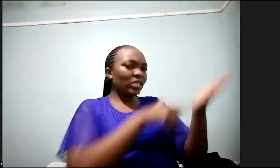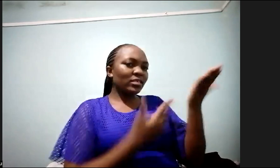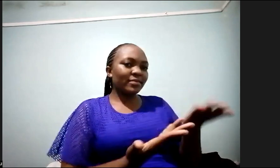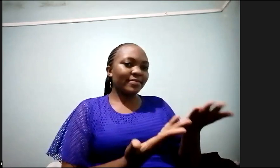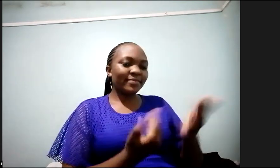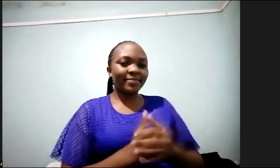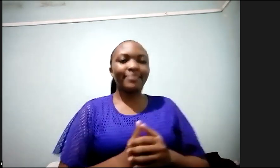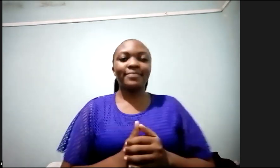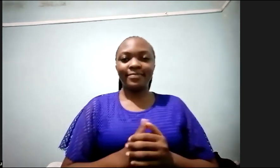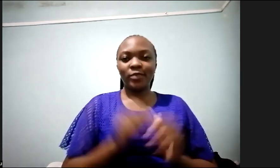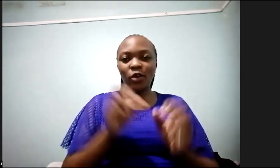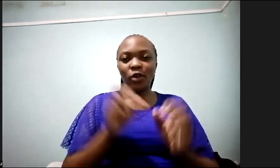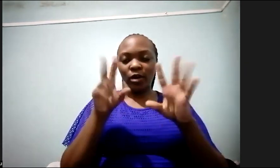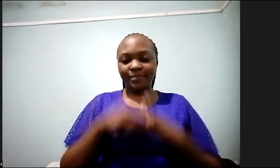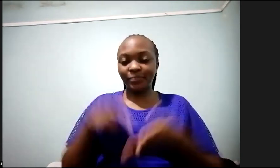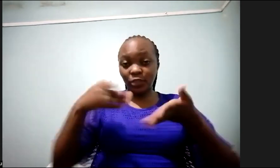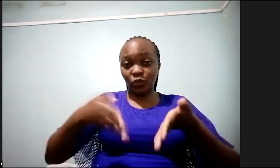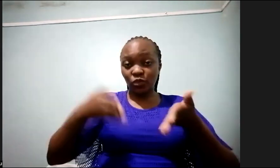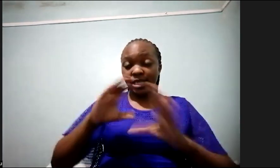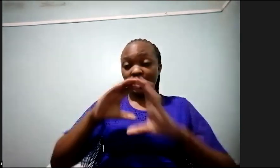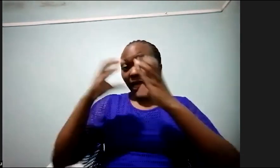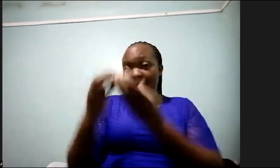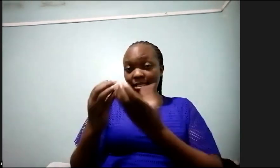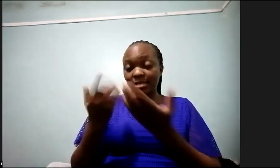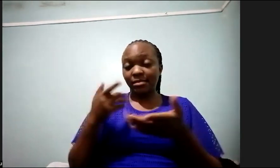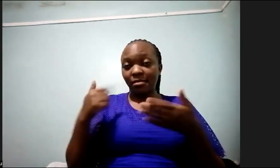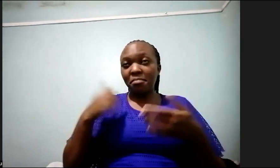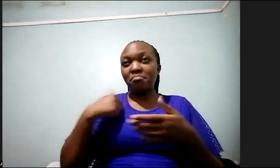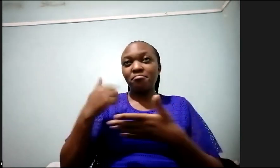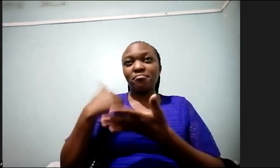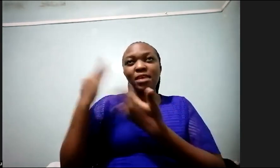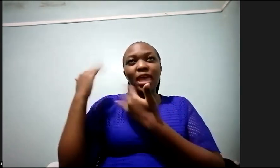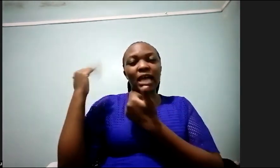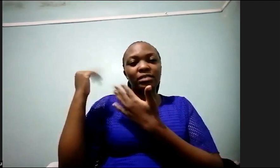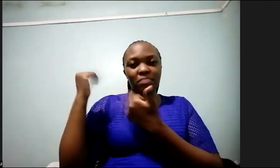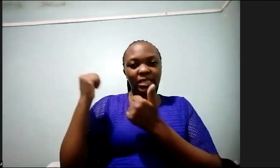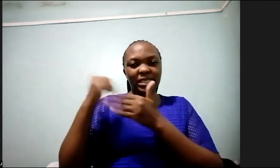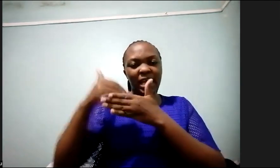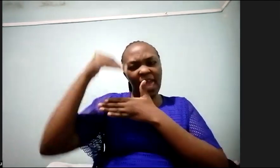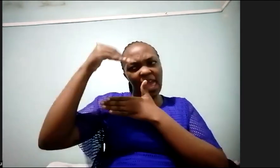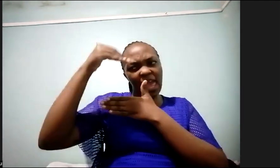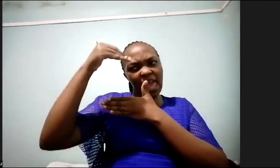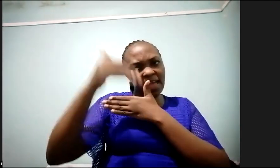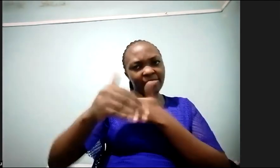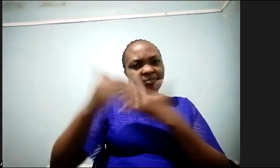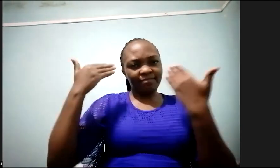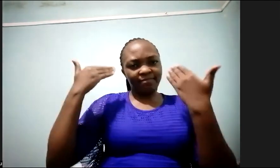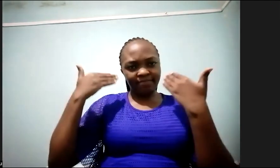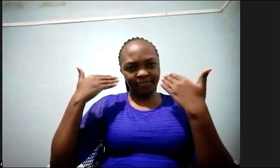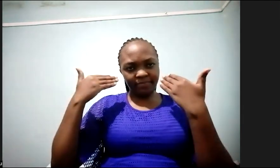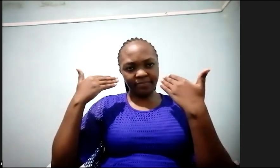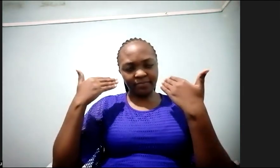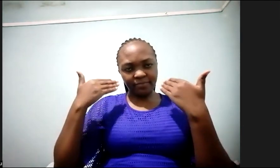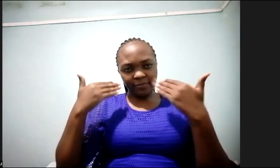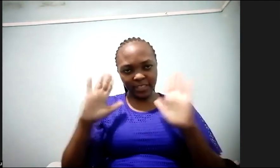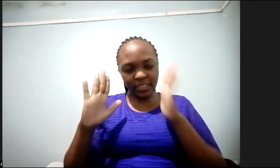Okay, in today's class, I'm expecting to know how I can be able to manage my finances, however much or little, how I can be able to